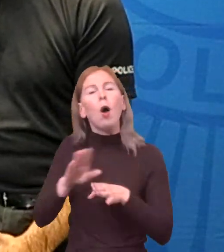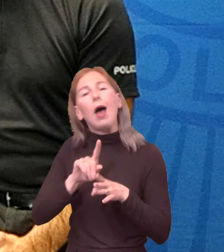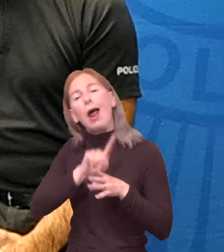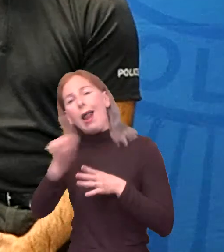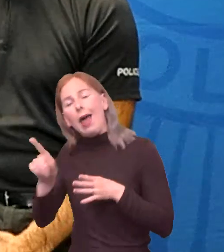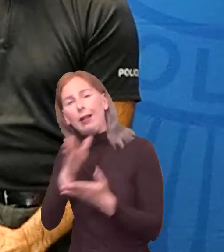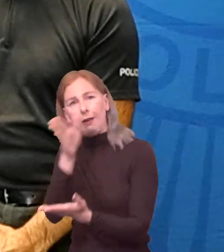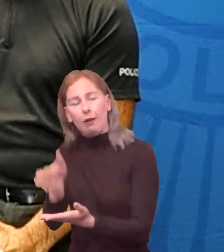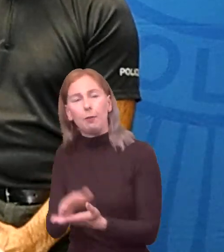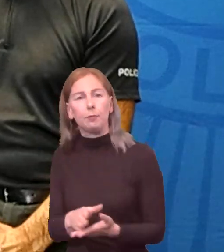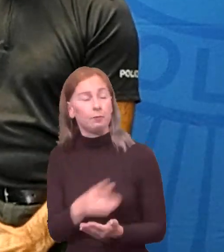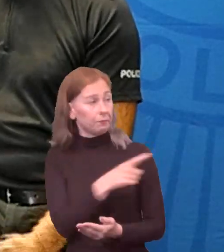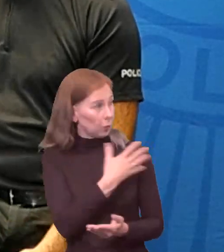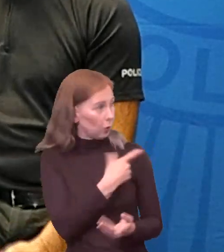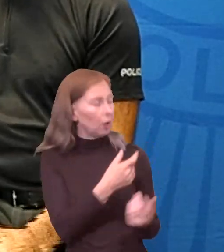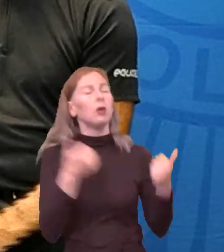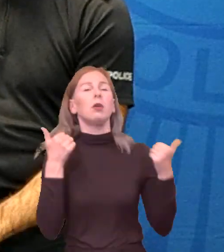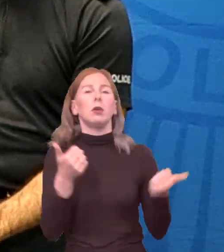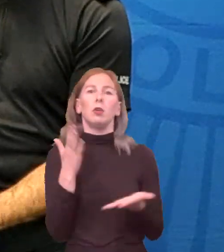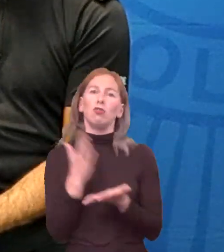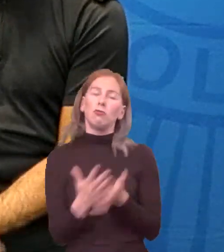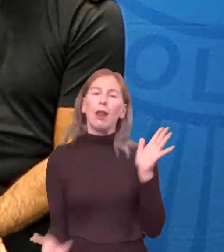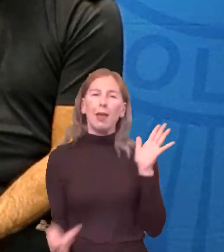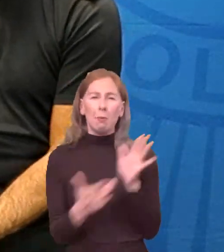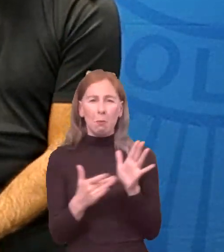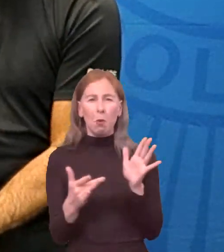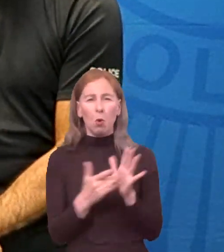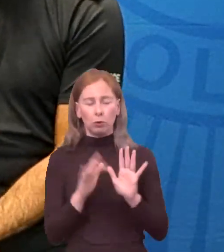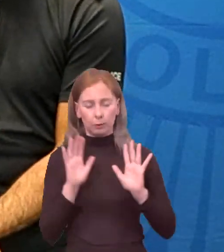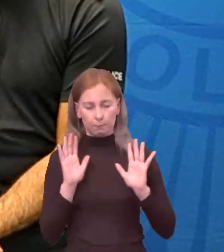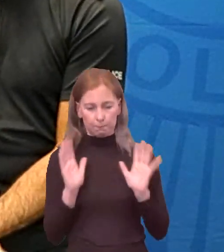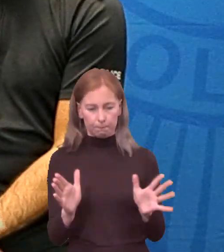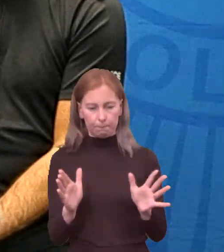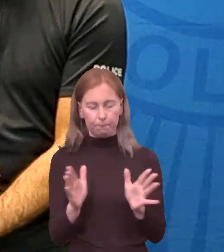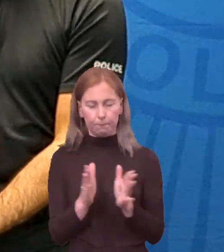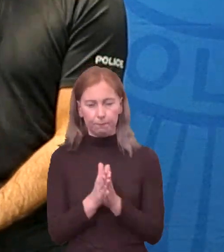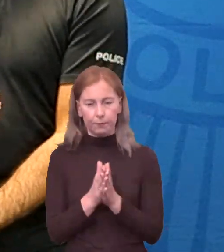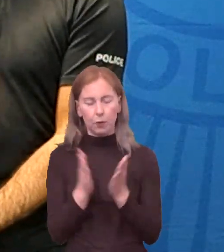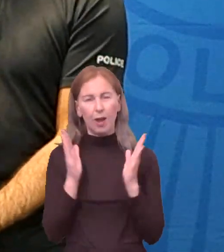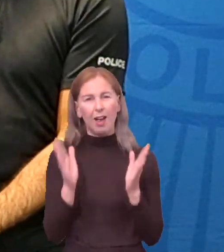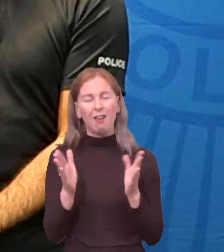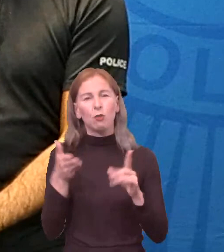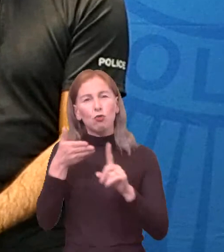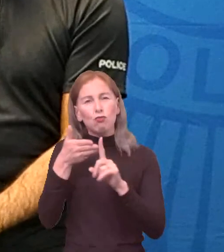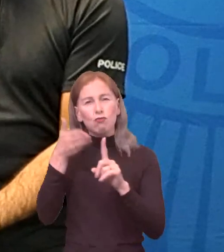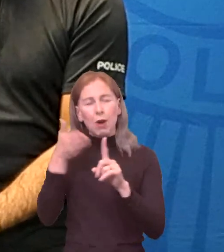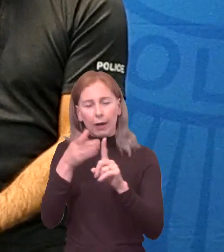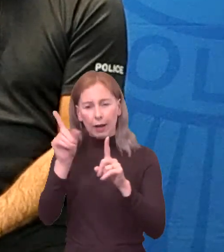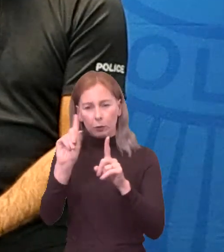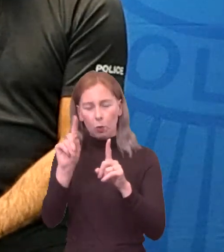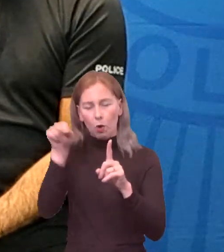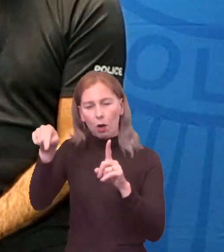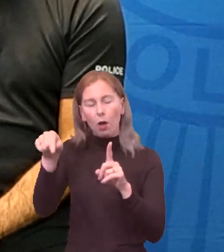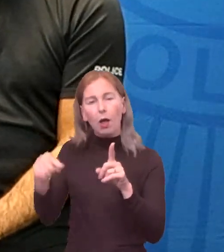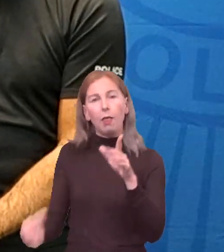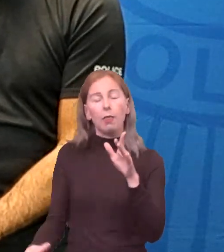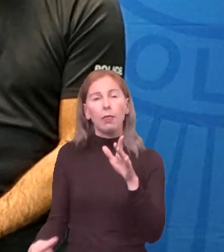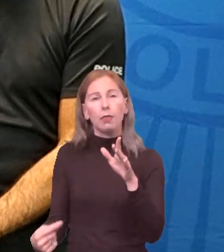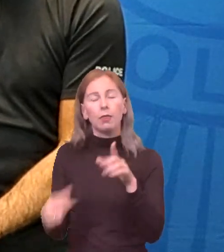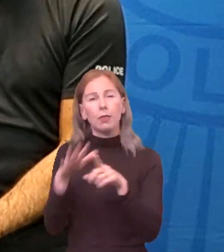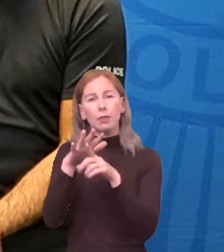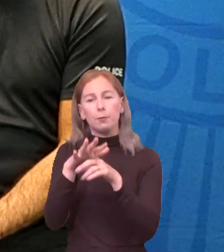elaborate. Really important that we recognise and understand the impact that this has